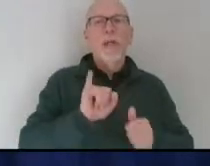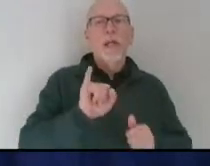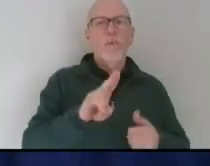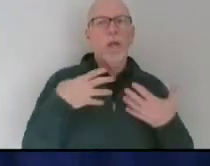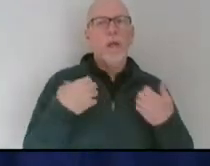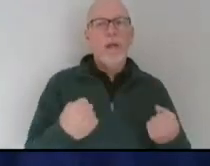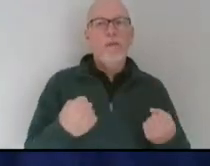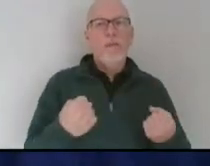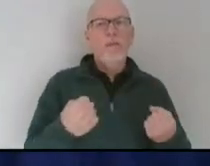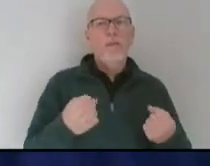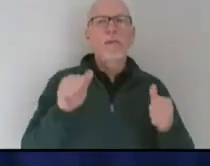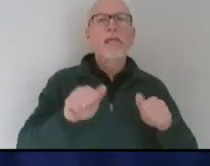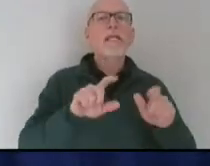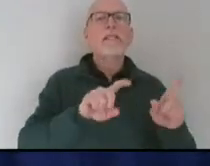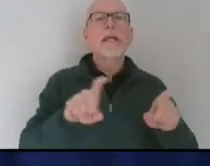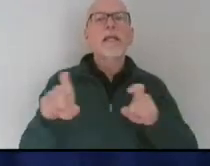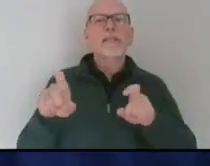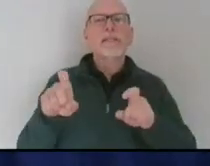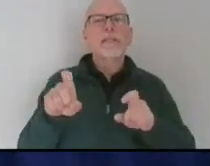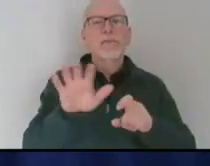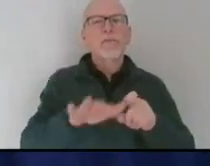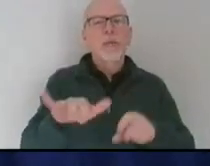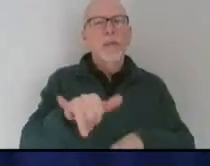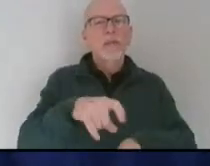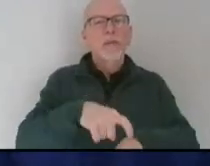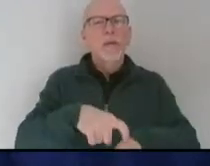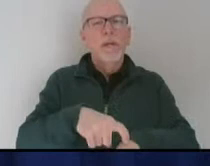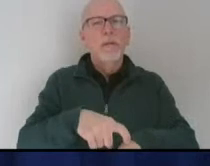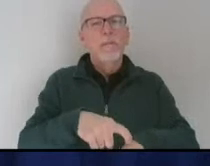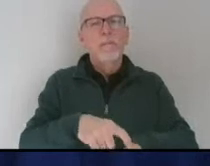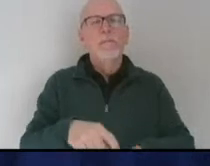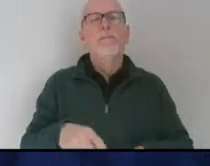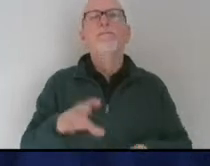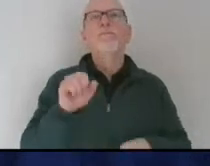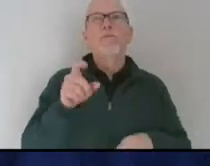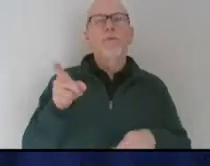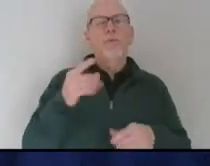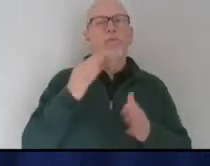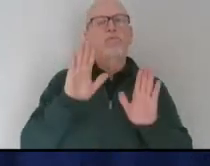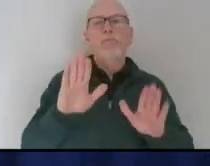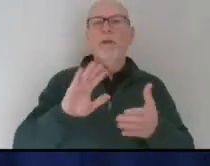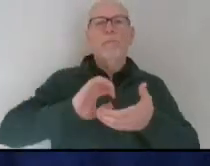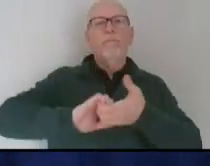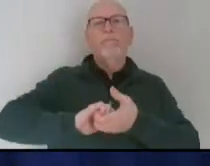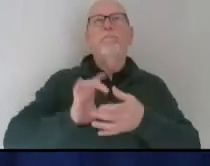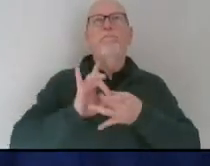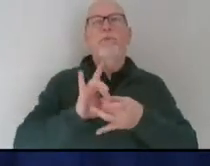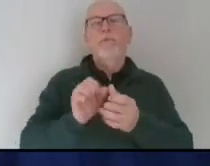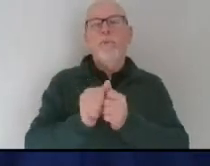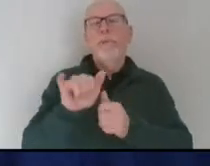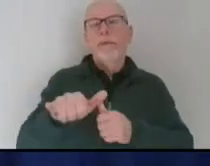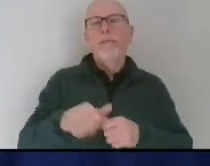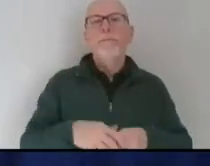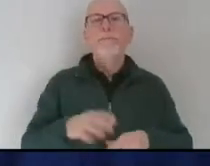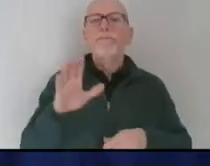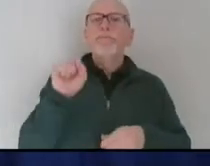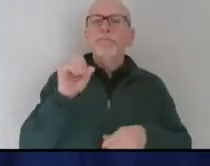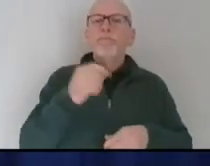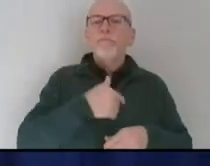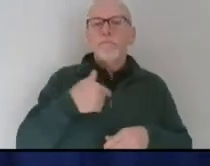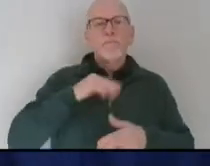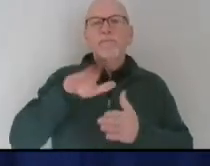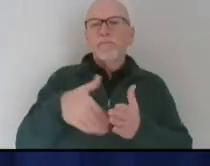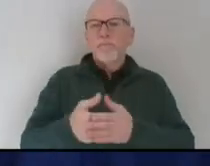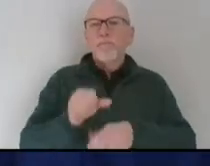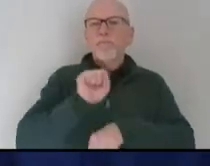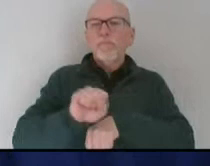to do some testing around this time. So they definitely are a great partner in that going forward. So yes, we are all working